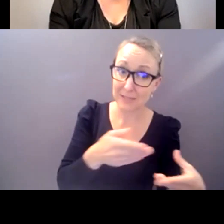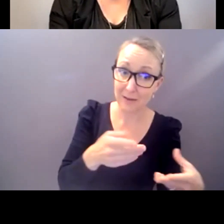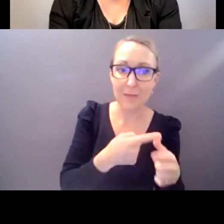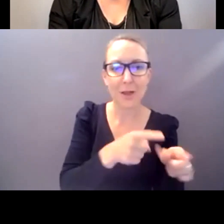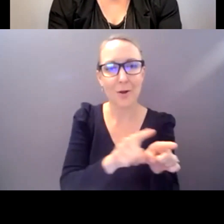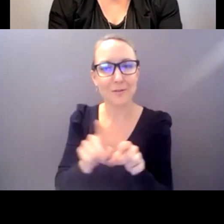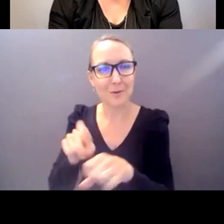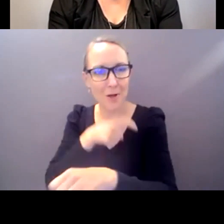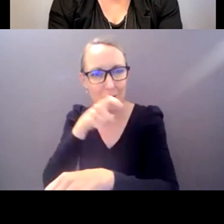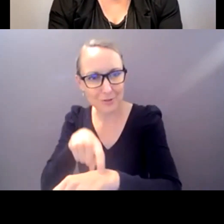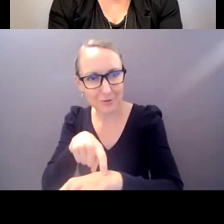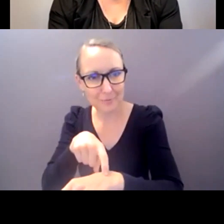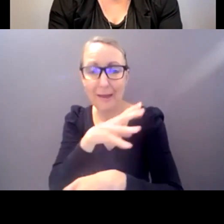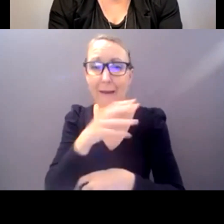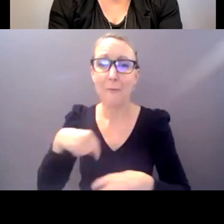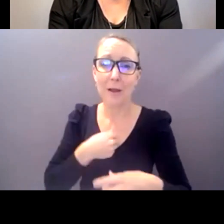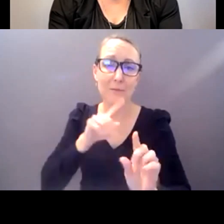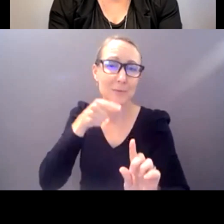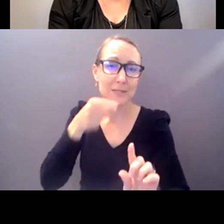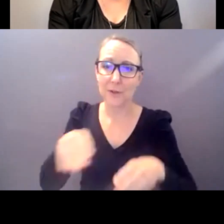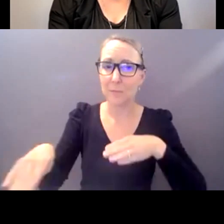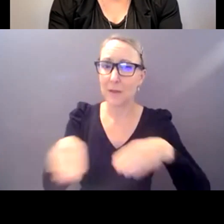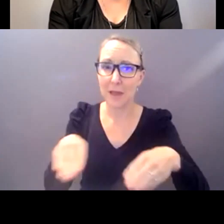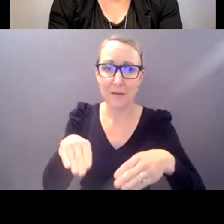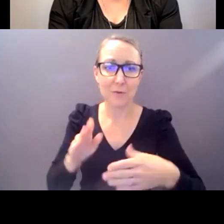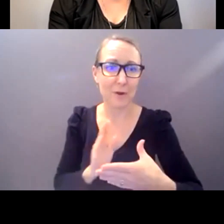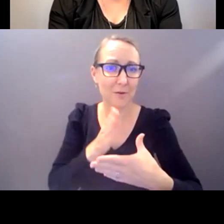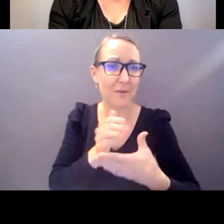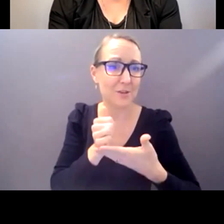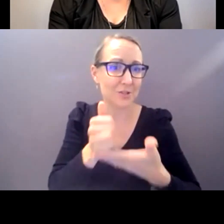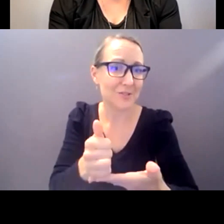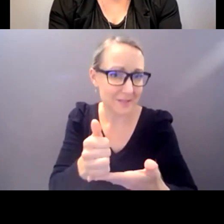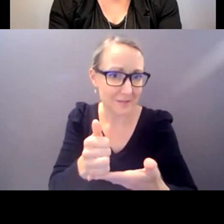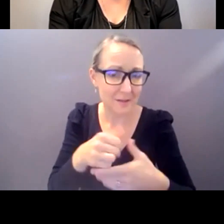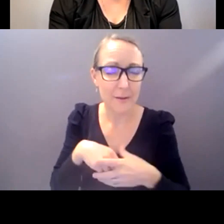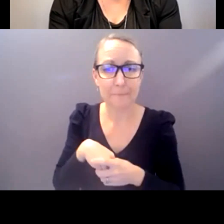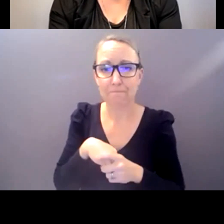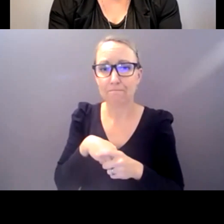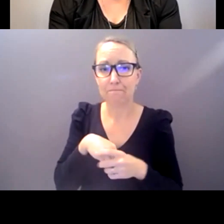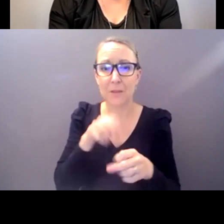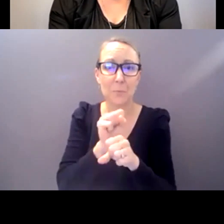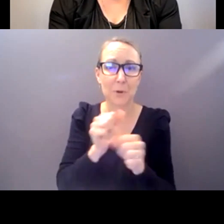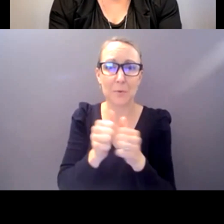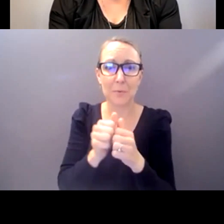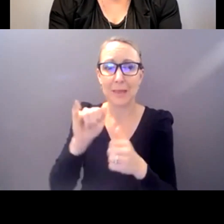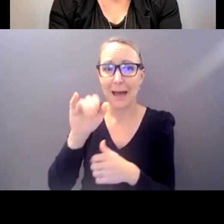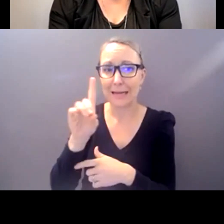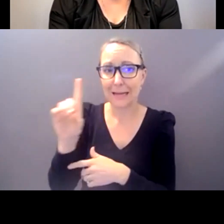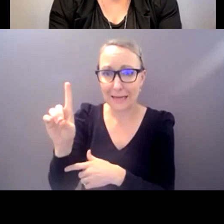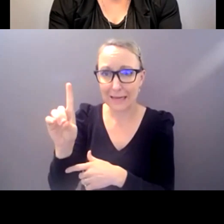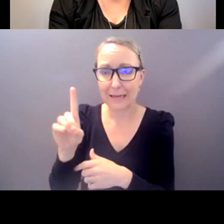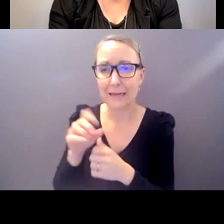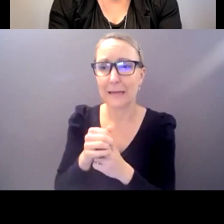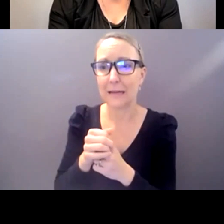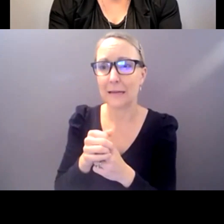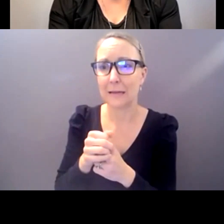but then there's kind of specific behavioral interventions, working with the IDD